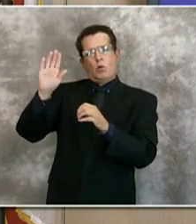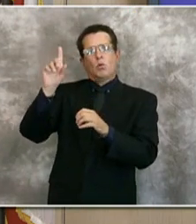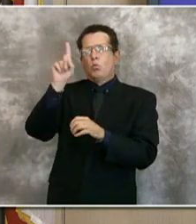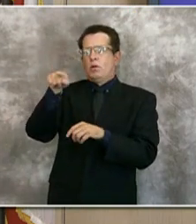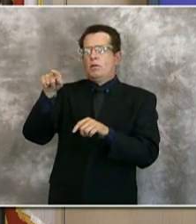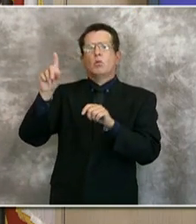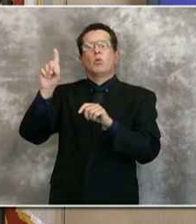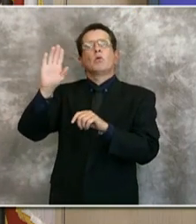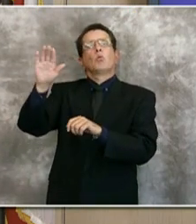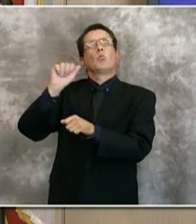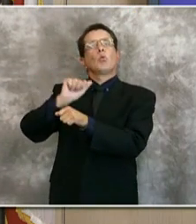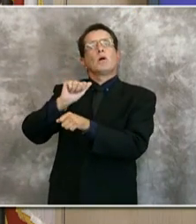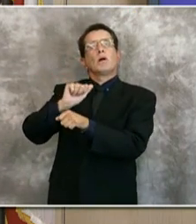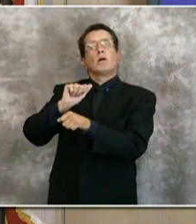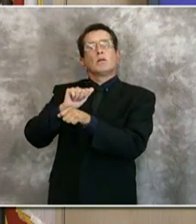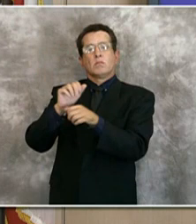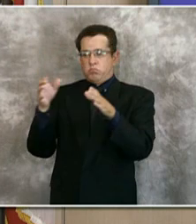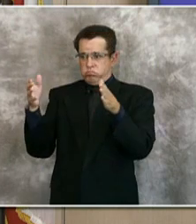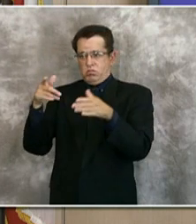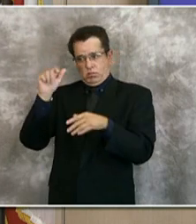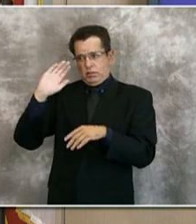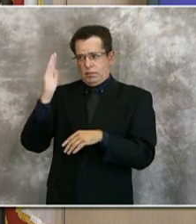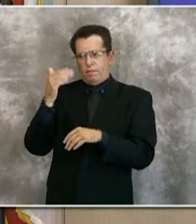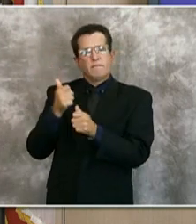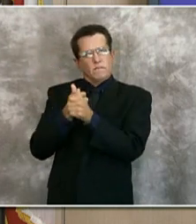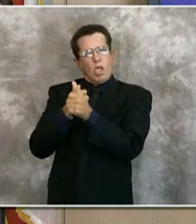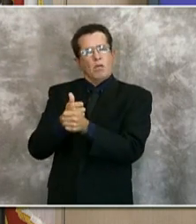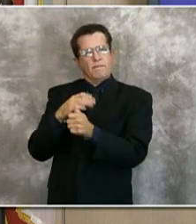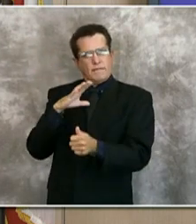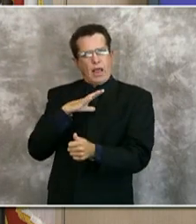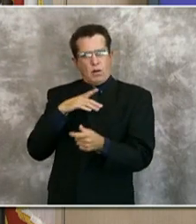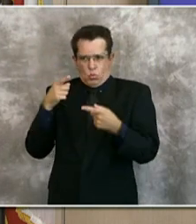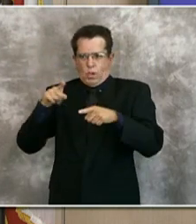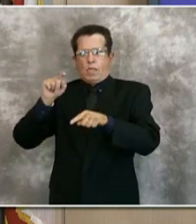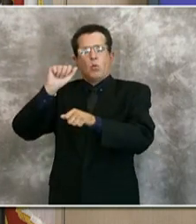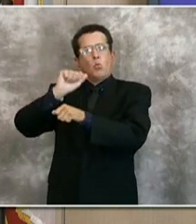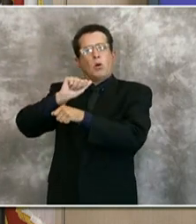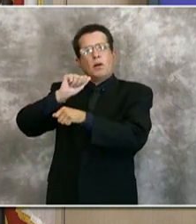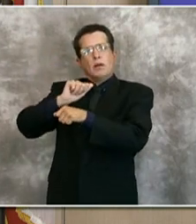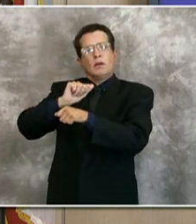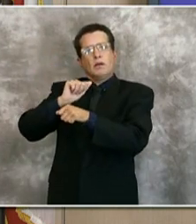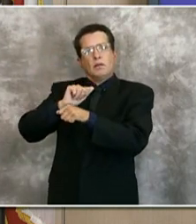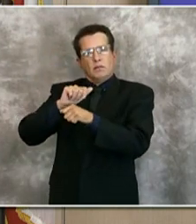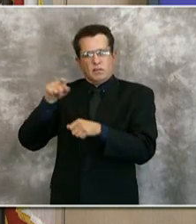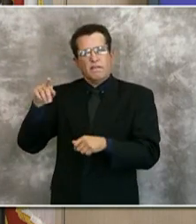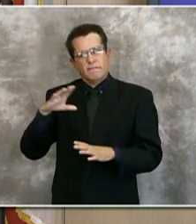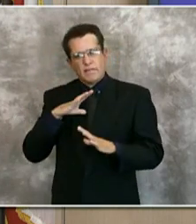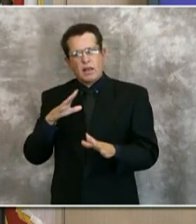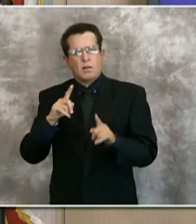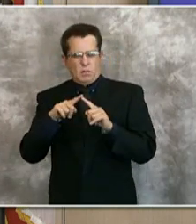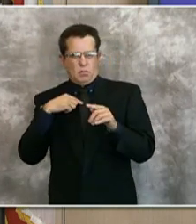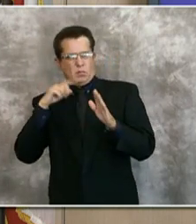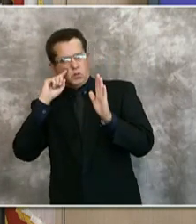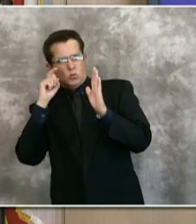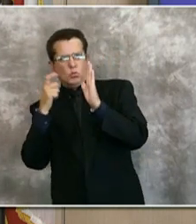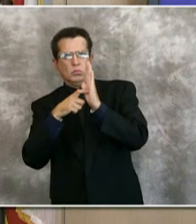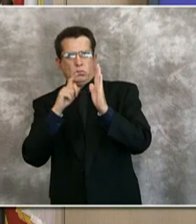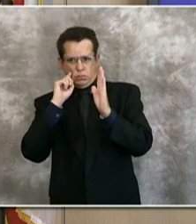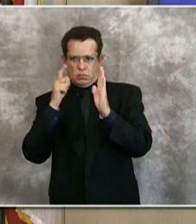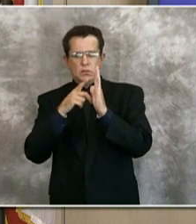where people are working, and people tend to follow them. We've seen a trend that when we see